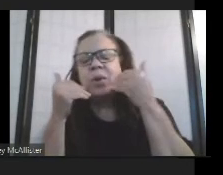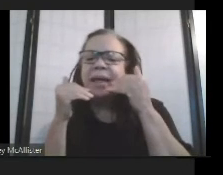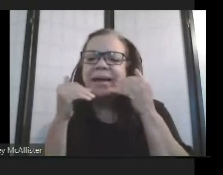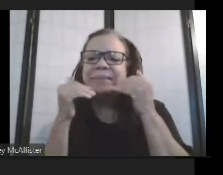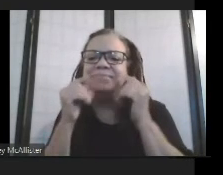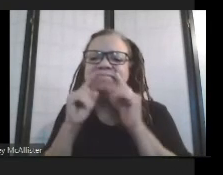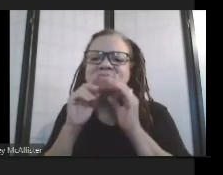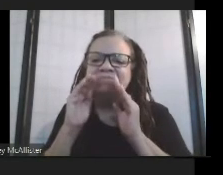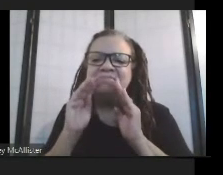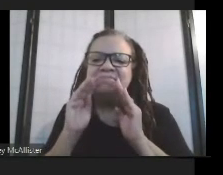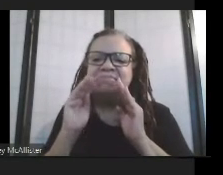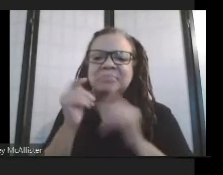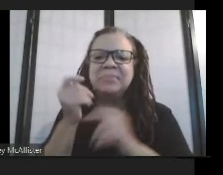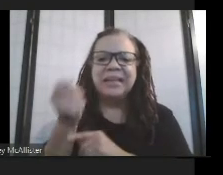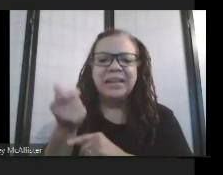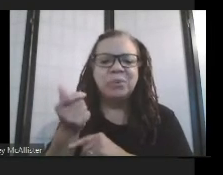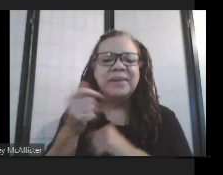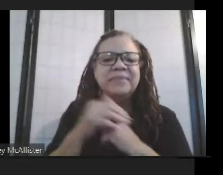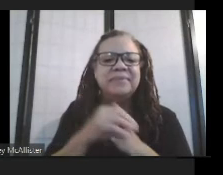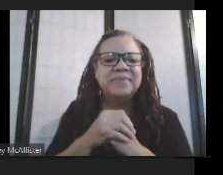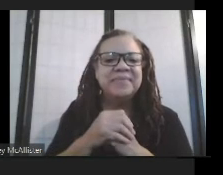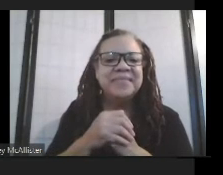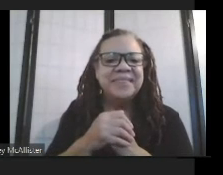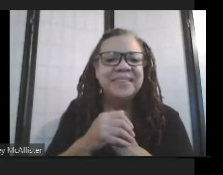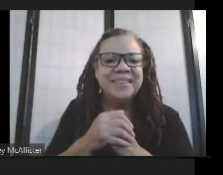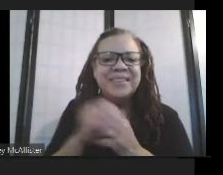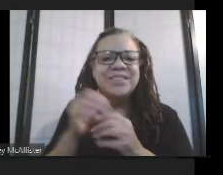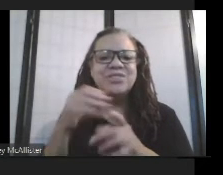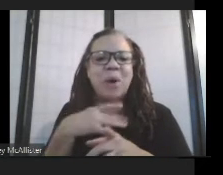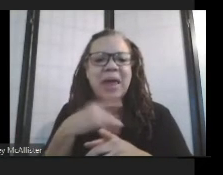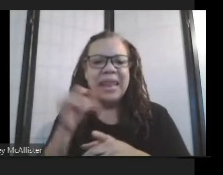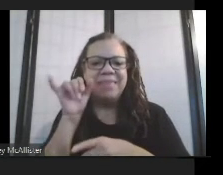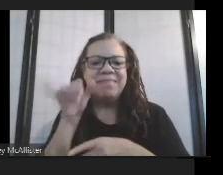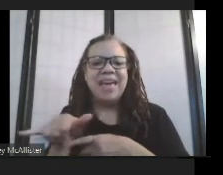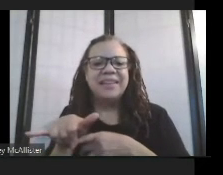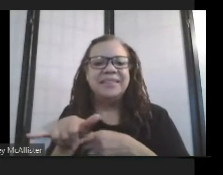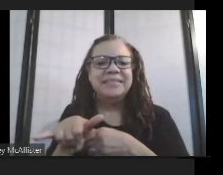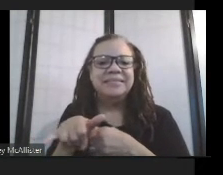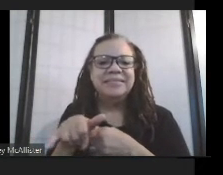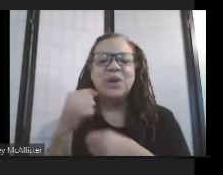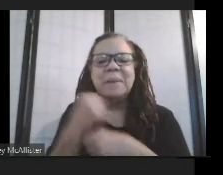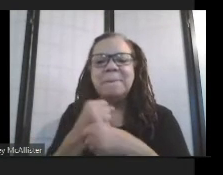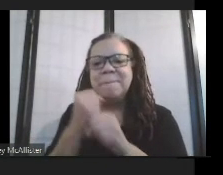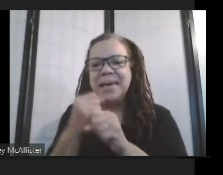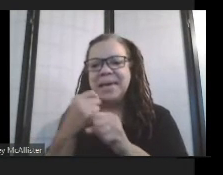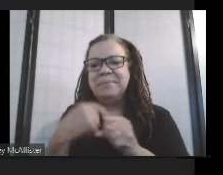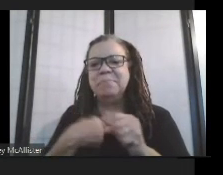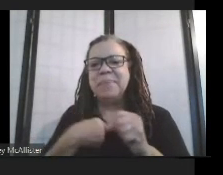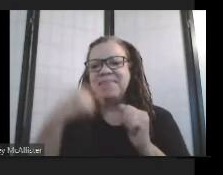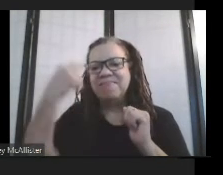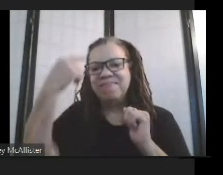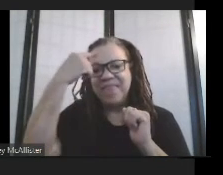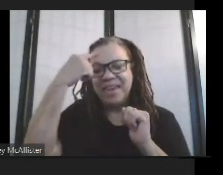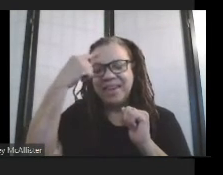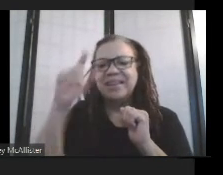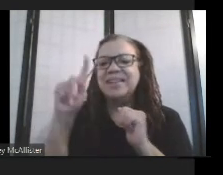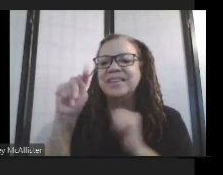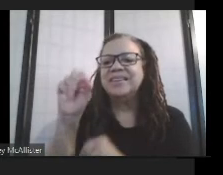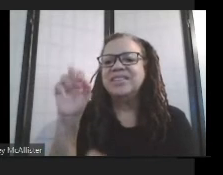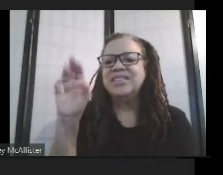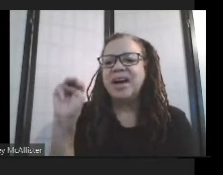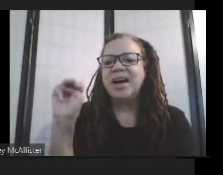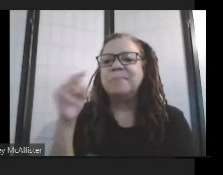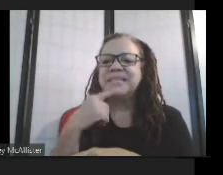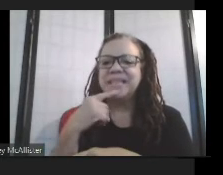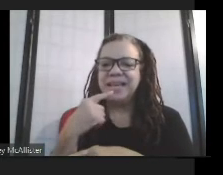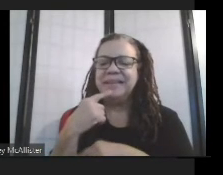smile, kind of a slight grimace, but unclear what it is. So it may be, I don't know, think. What